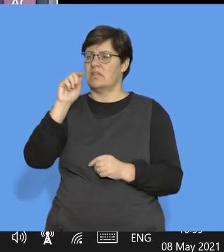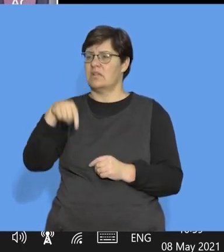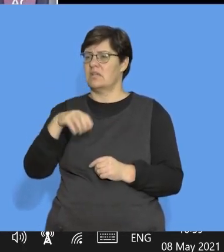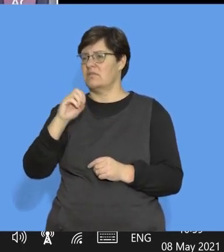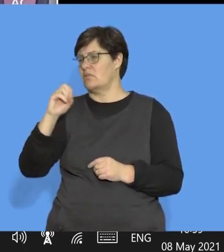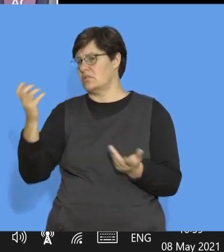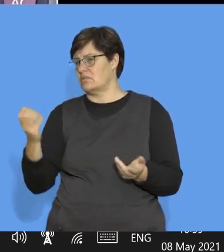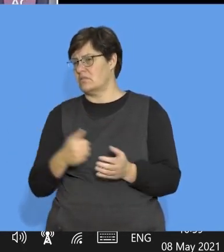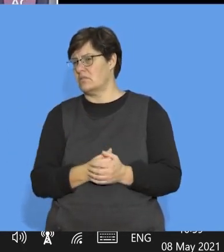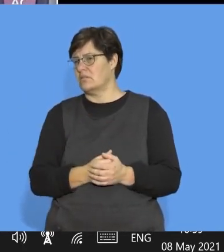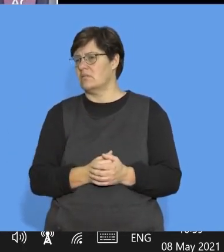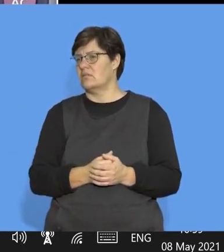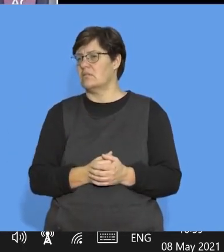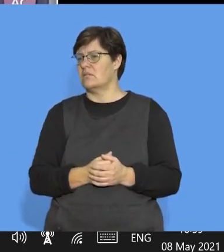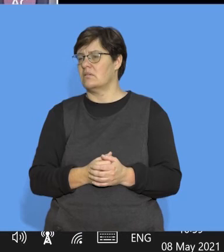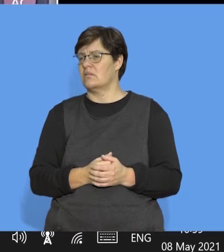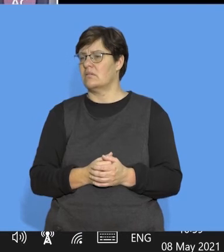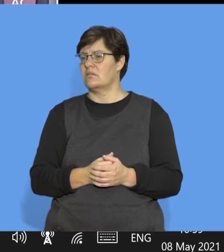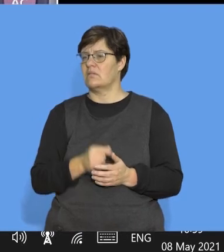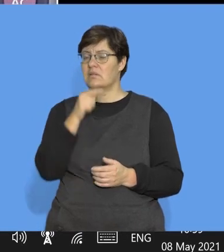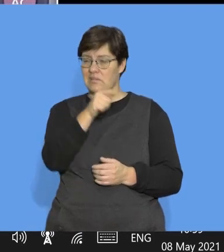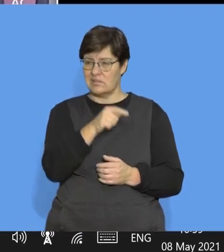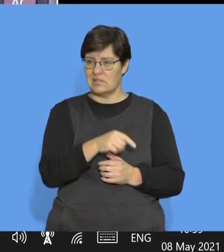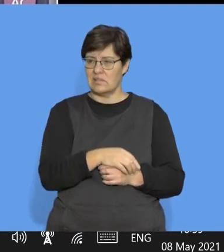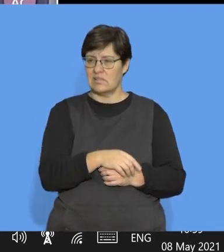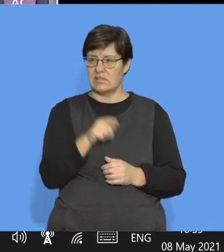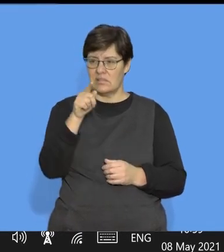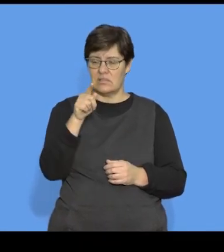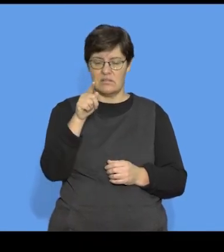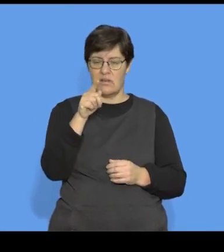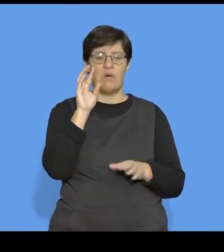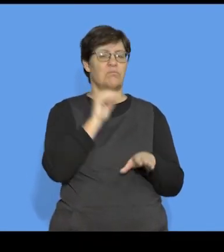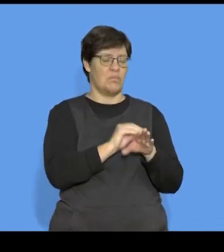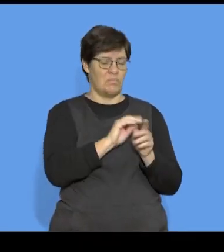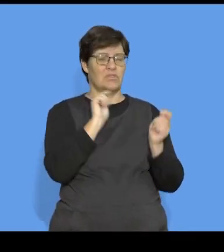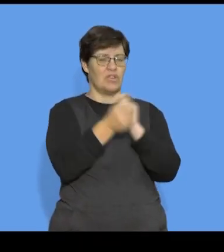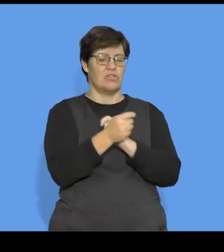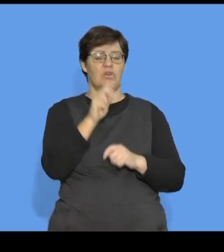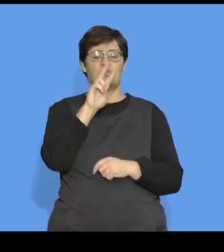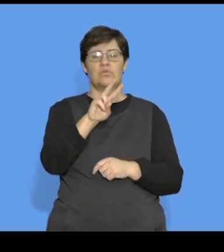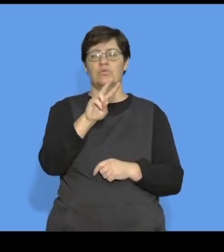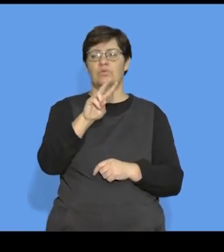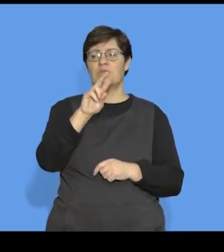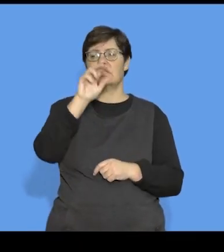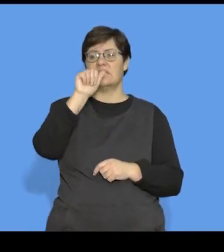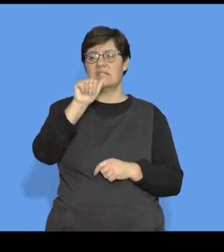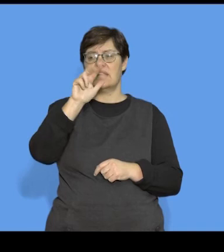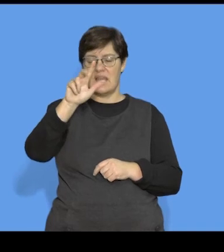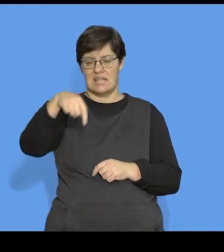give me a figure of 150,000. Obviously, you can see that this figure here will probably have to change